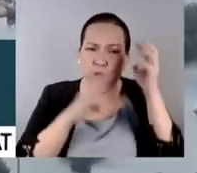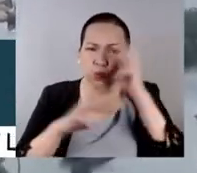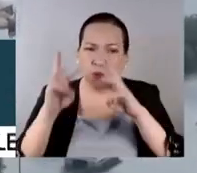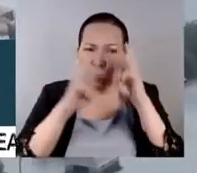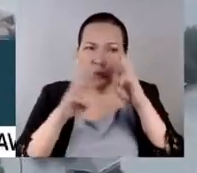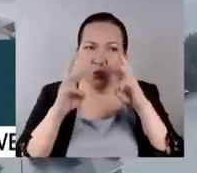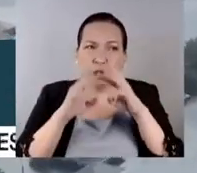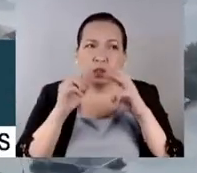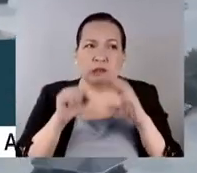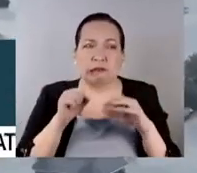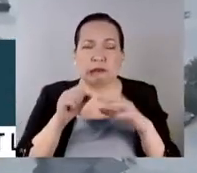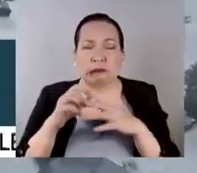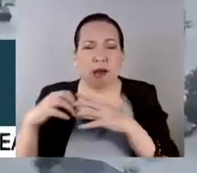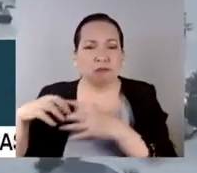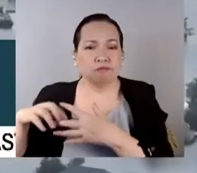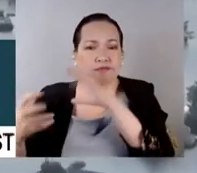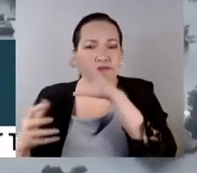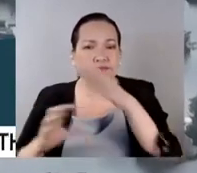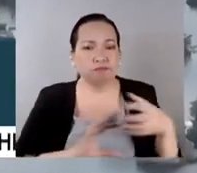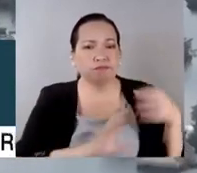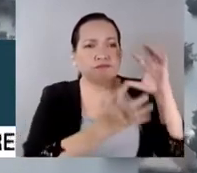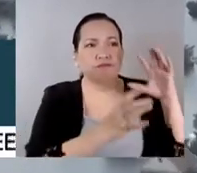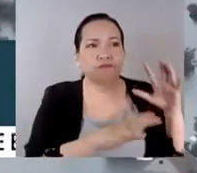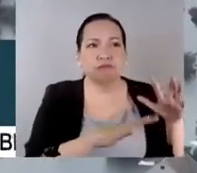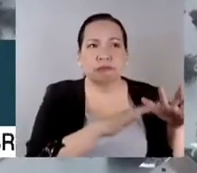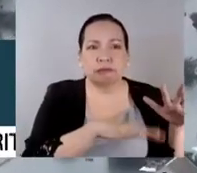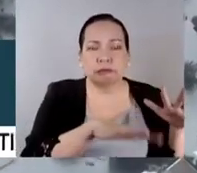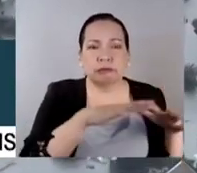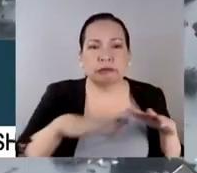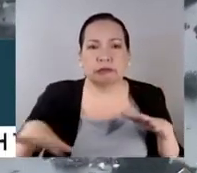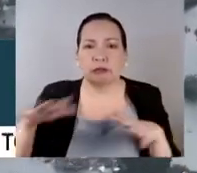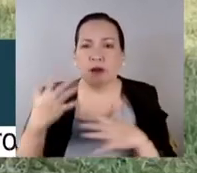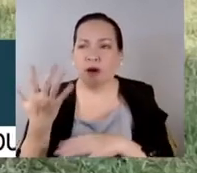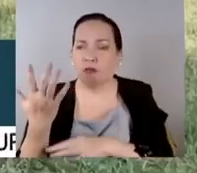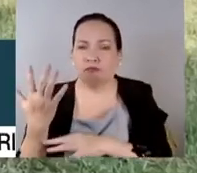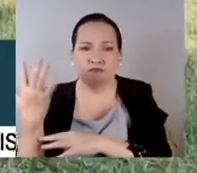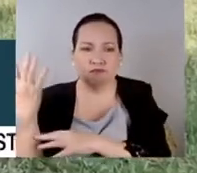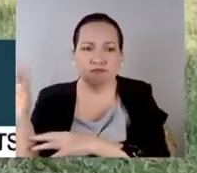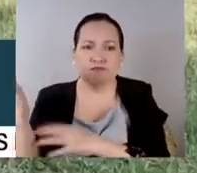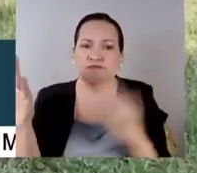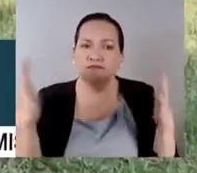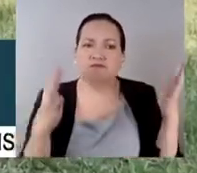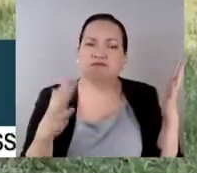entire ecosystems and alter the landscape of Ukraine for decades.